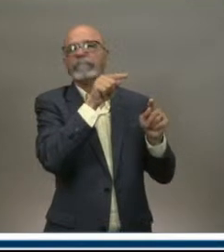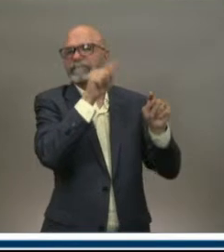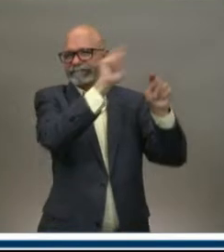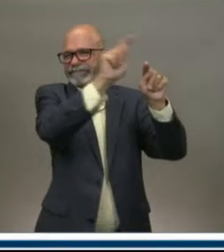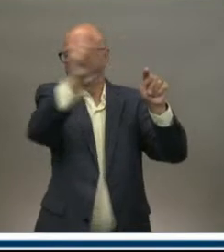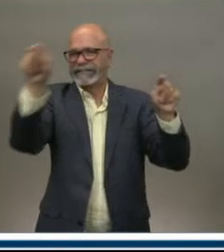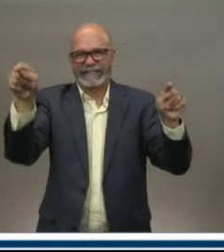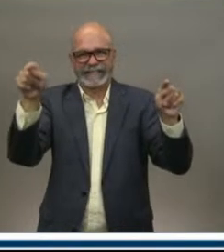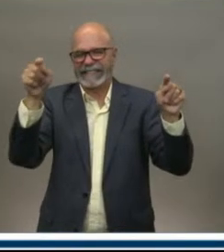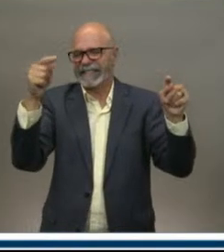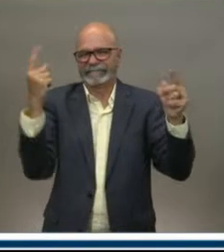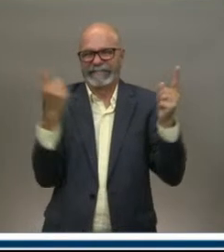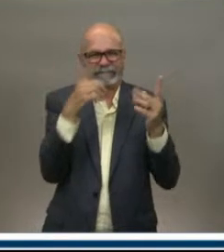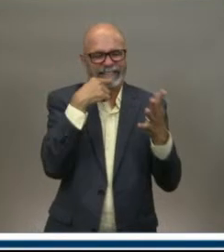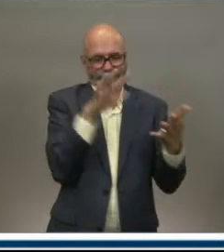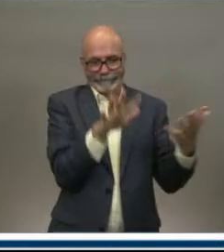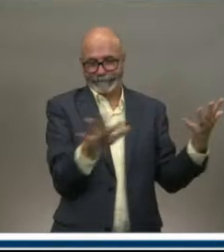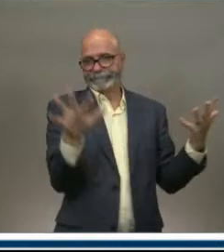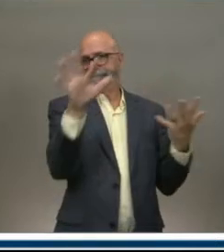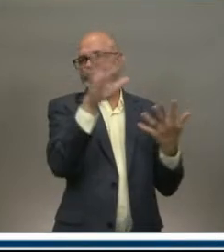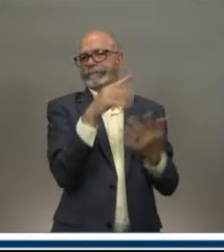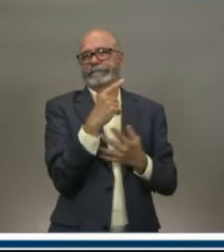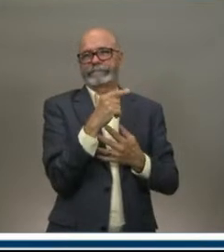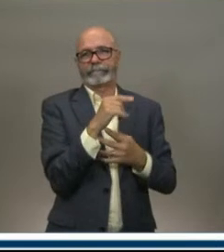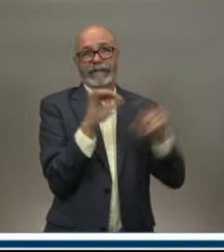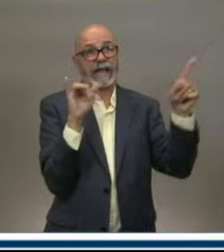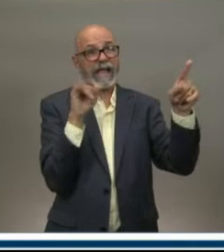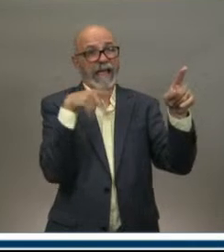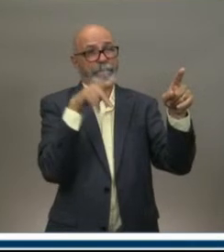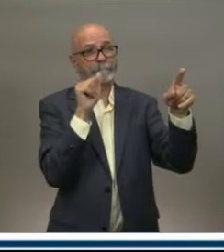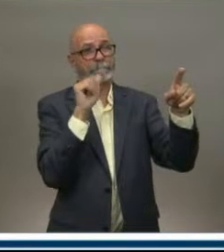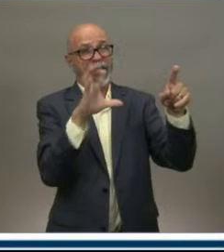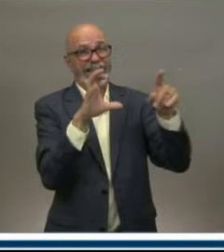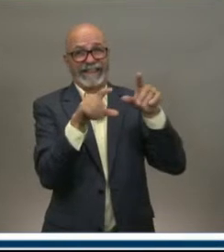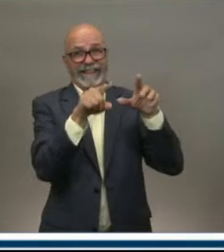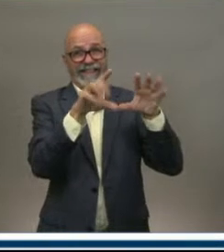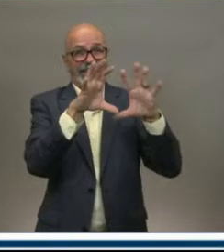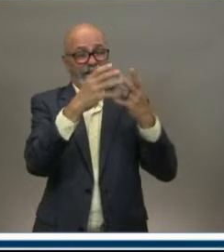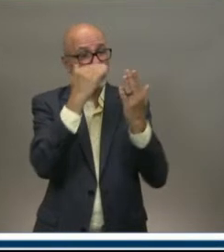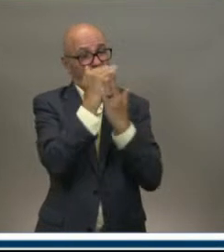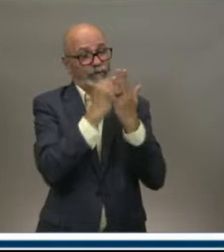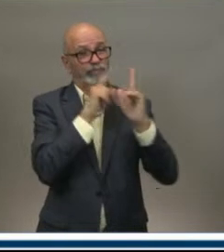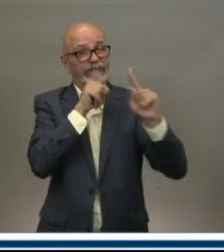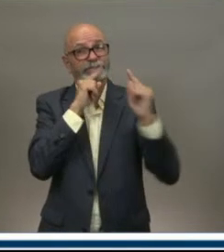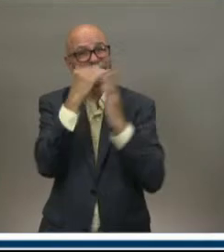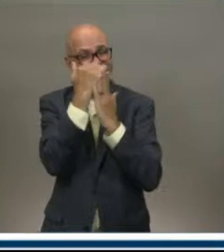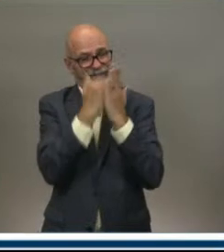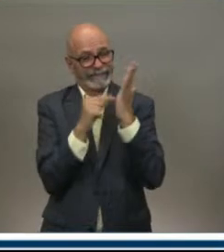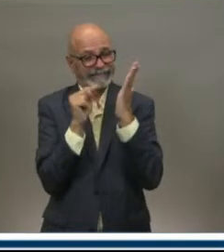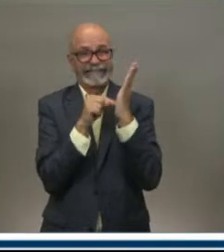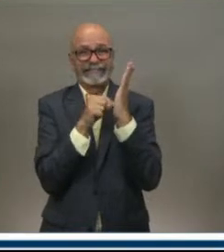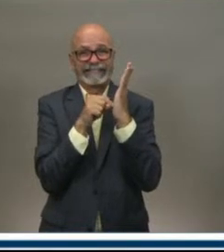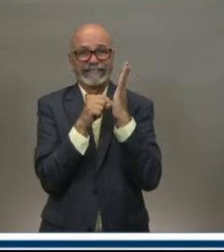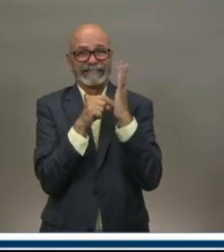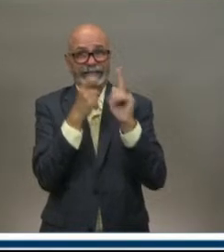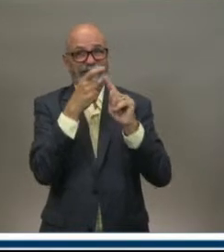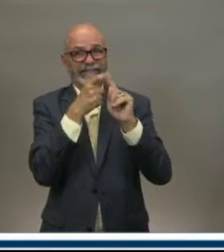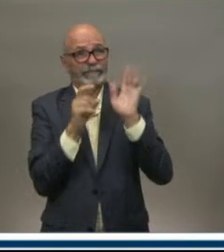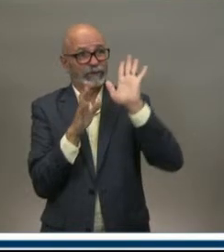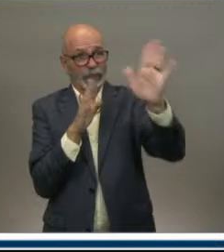this point. The IPAC report that you've put out today from your own staff talks about the problems that